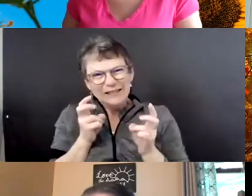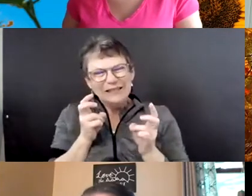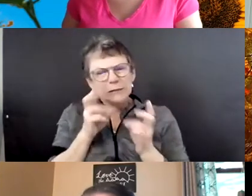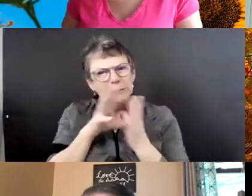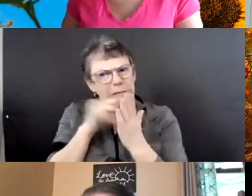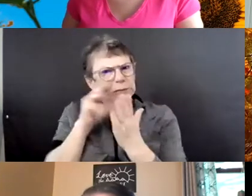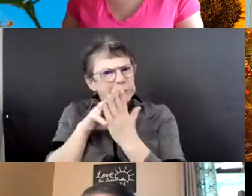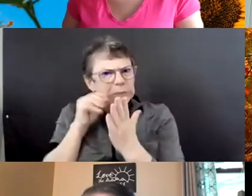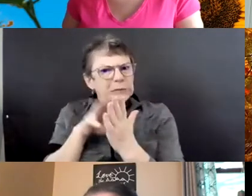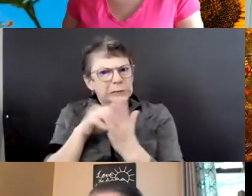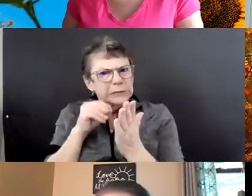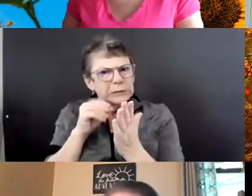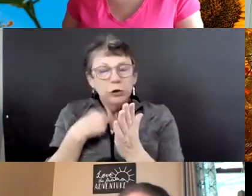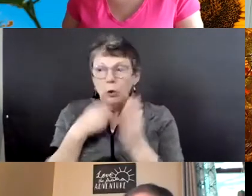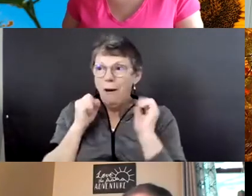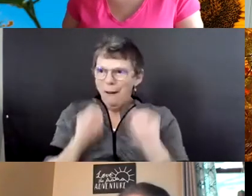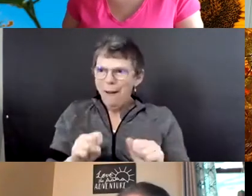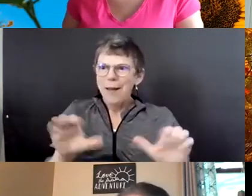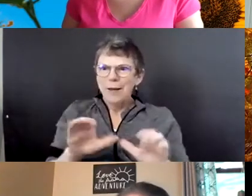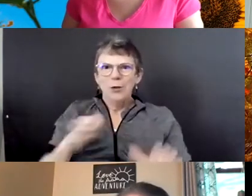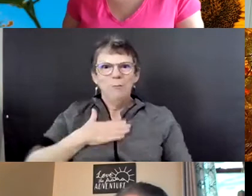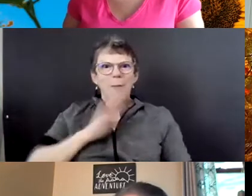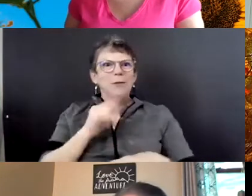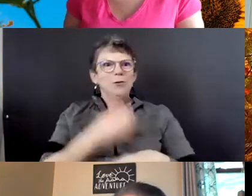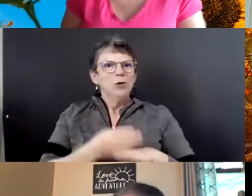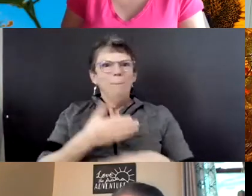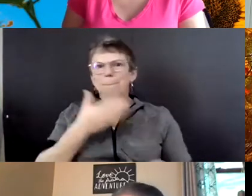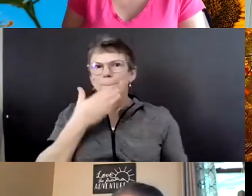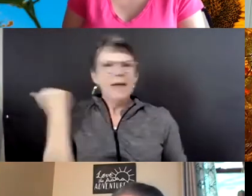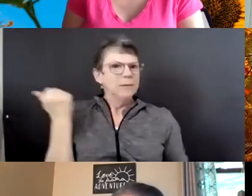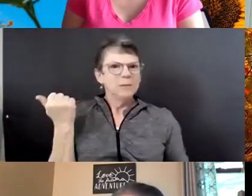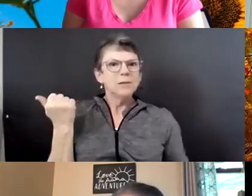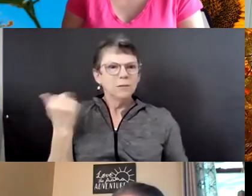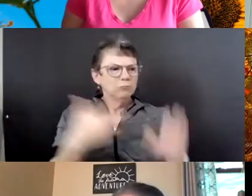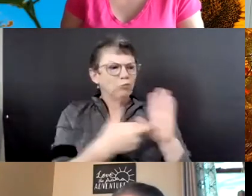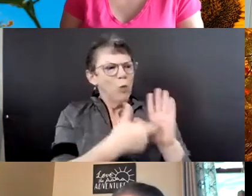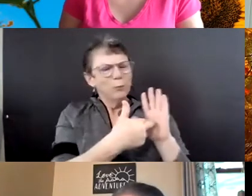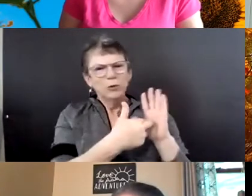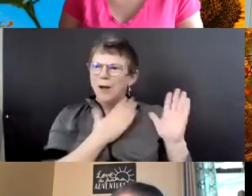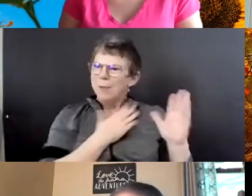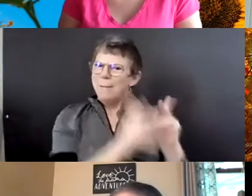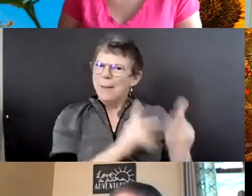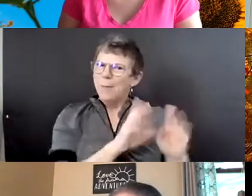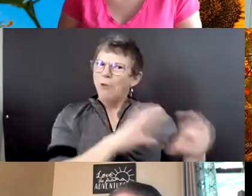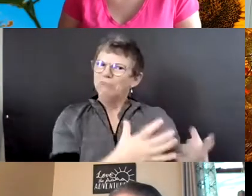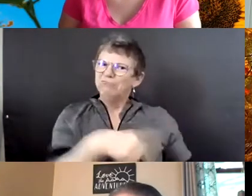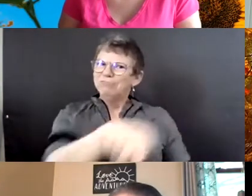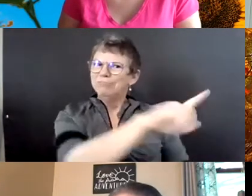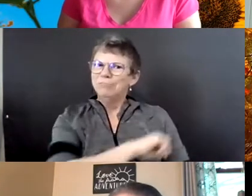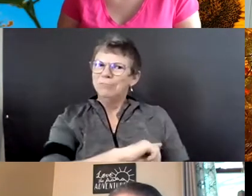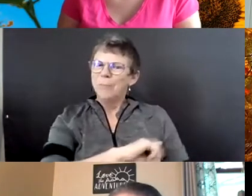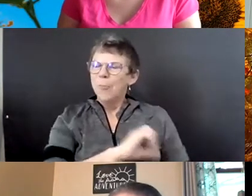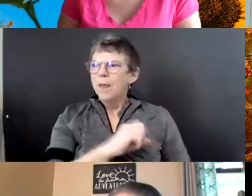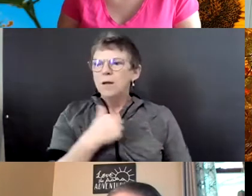I can do the best possible job of representing my constituents. And so I really learned to not be shy about going to